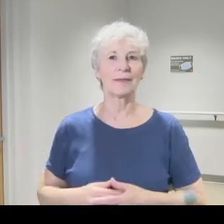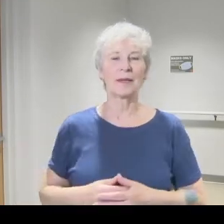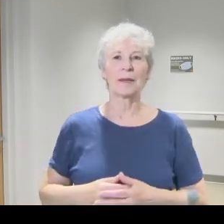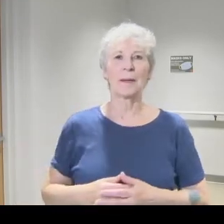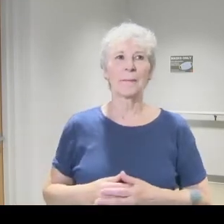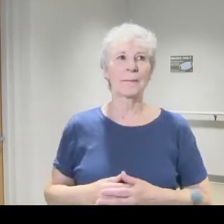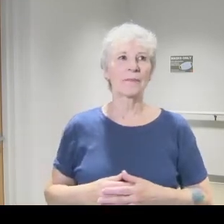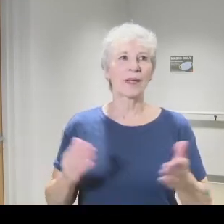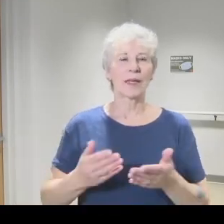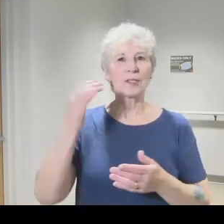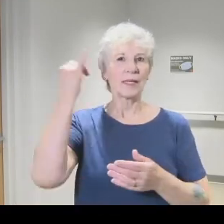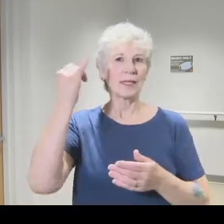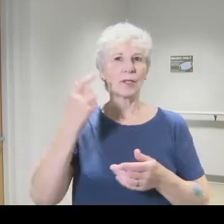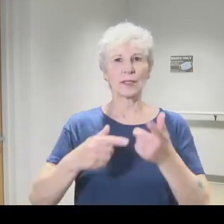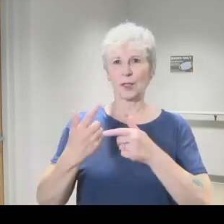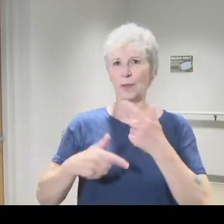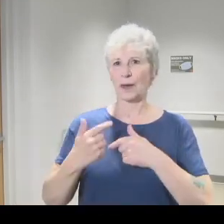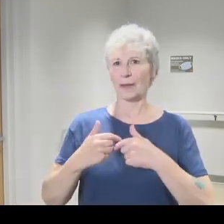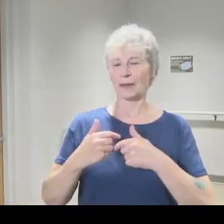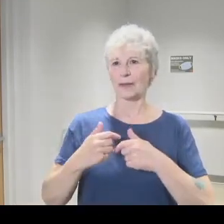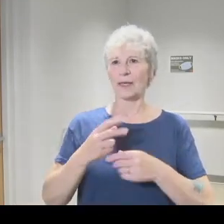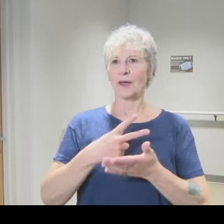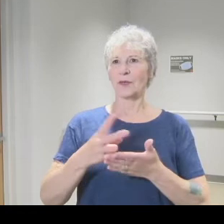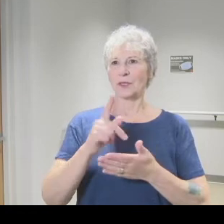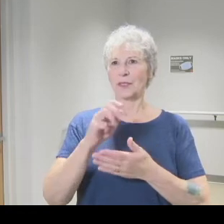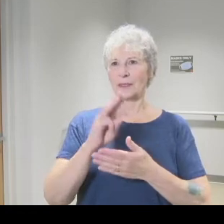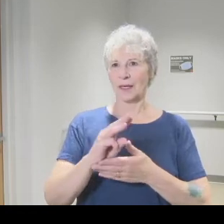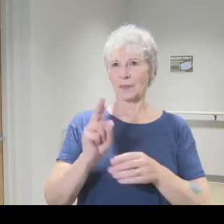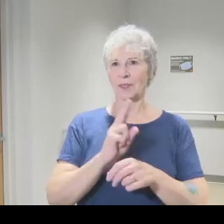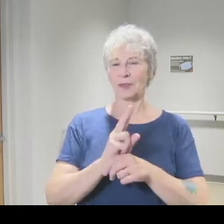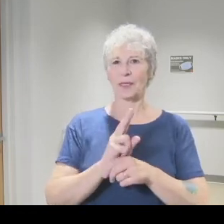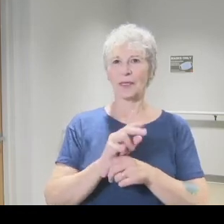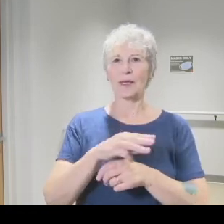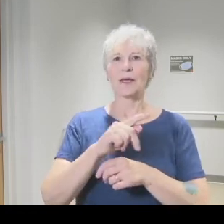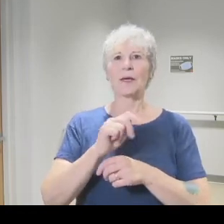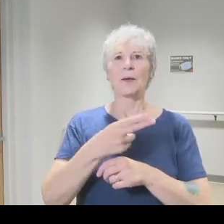Here's an idea. Let's go back to that verse Tom was using. Let's try that one out.